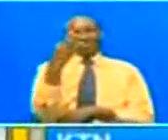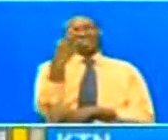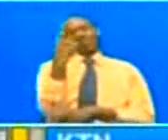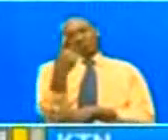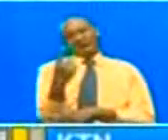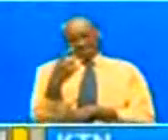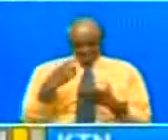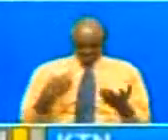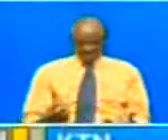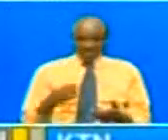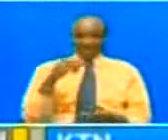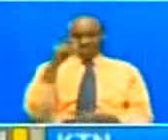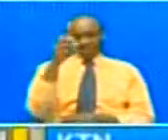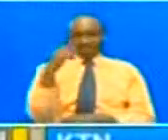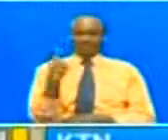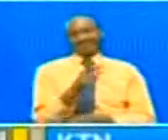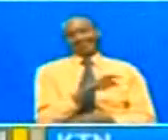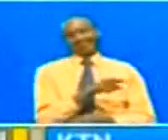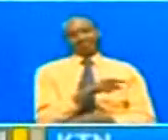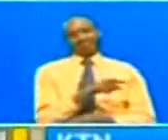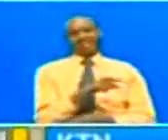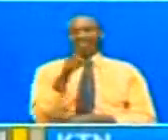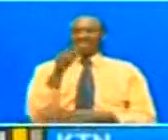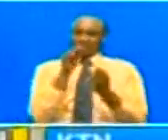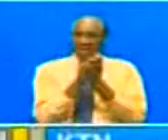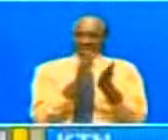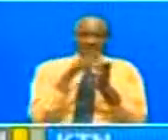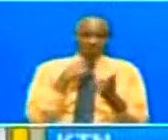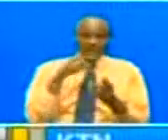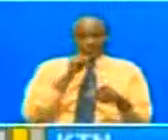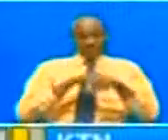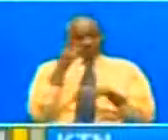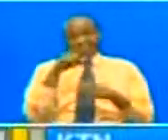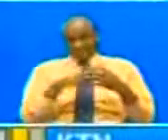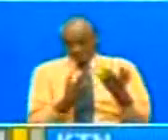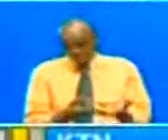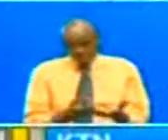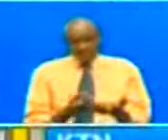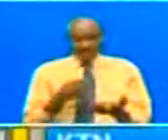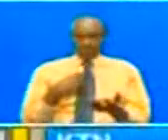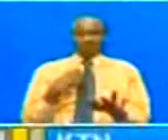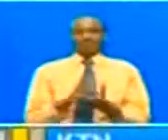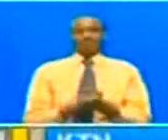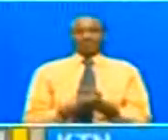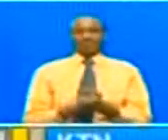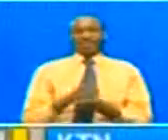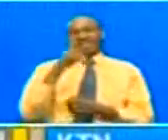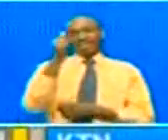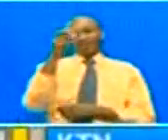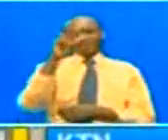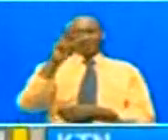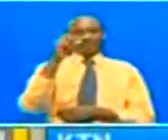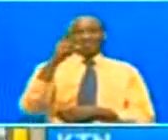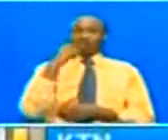their Mbaraki backyard. The Bankers broke the deadlock in the 21st minute through Raymond Murugi. David Kingatwa